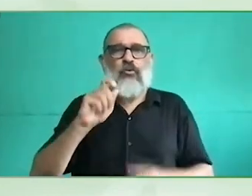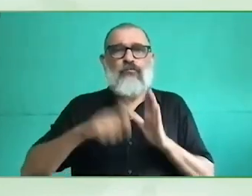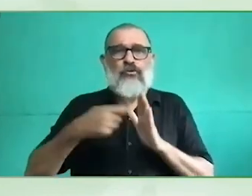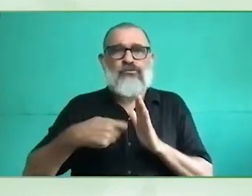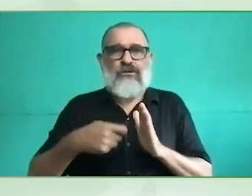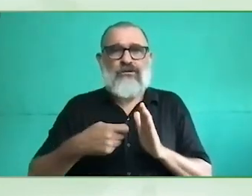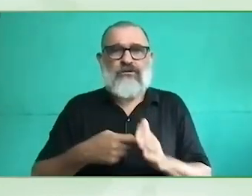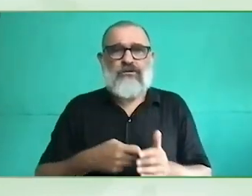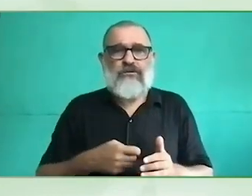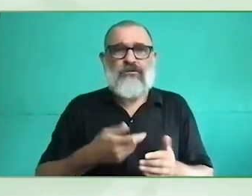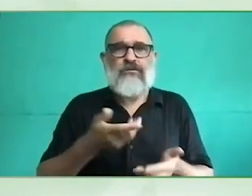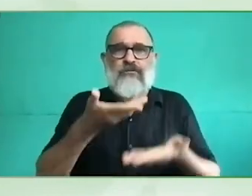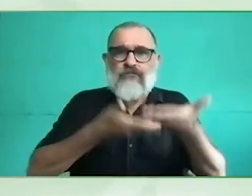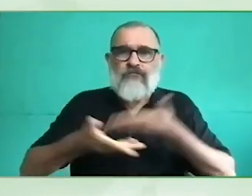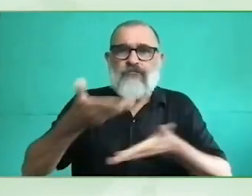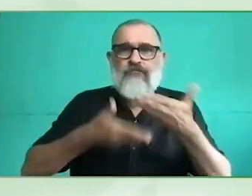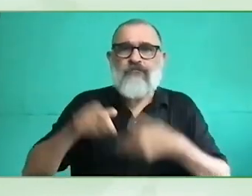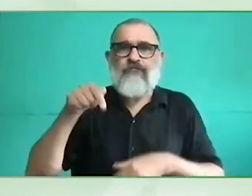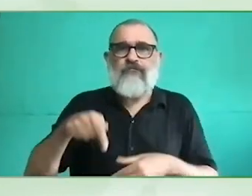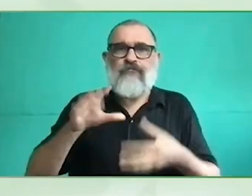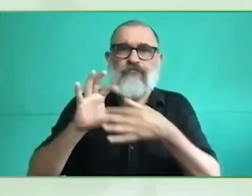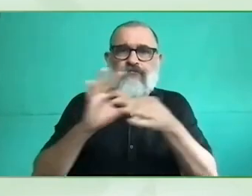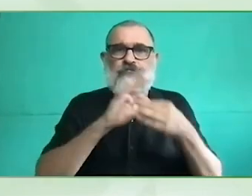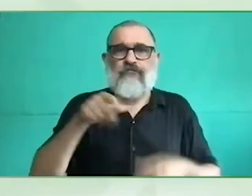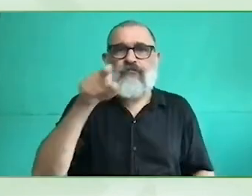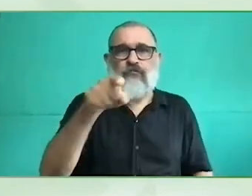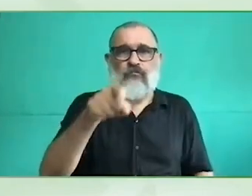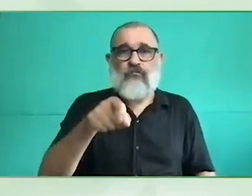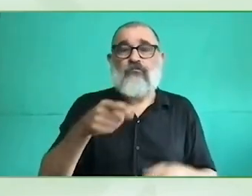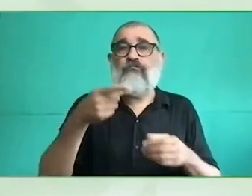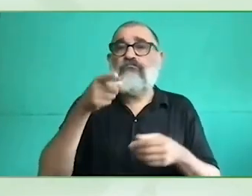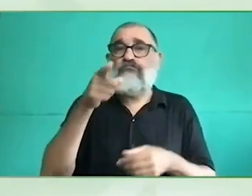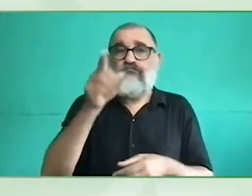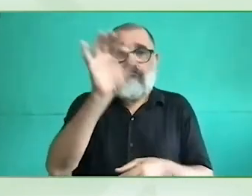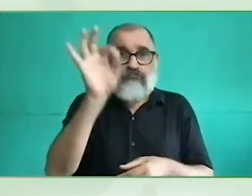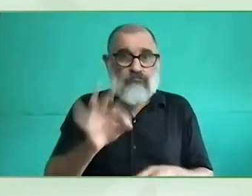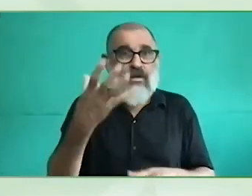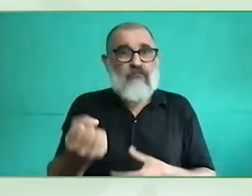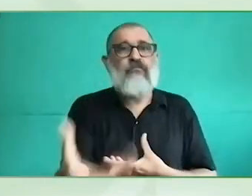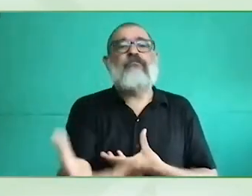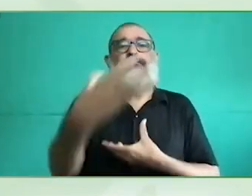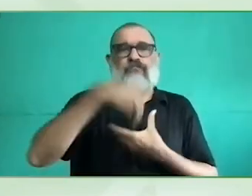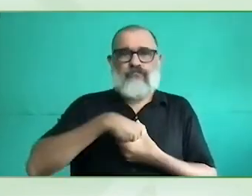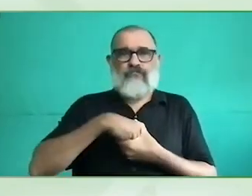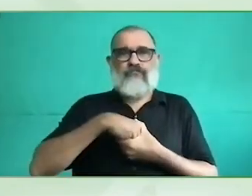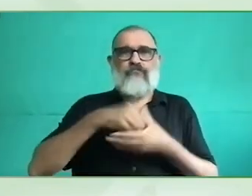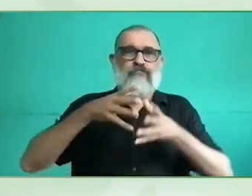with all of you, because you are part of the big Zero Project family.